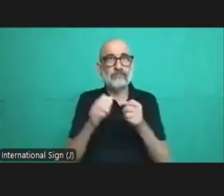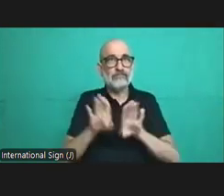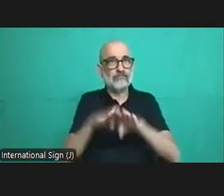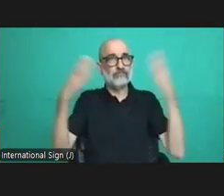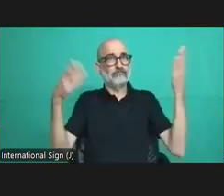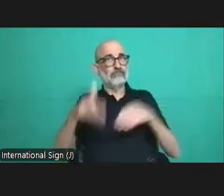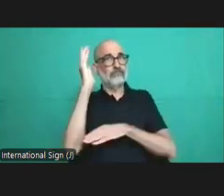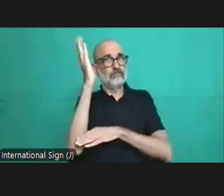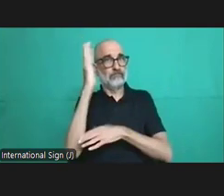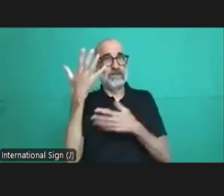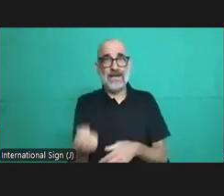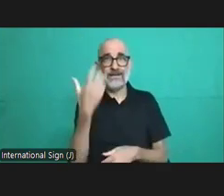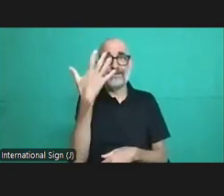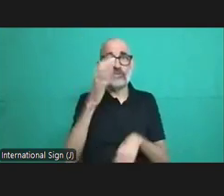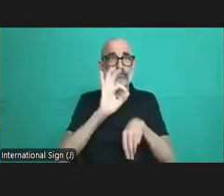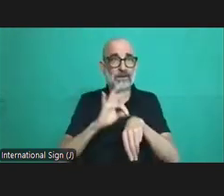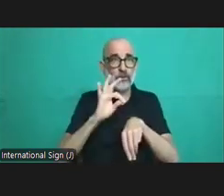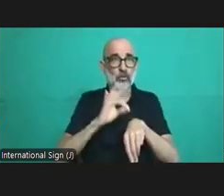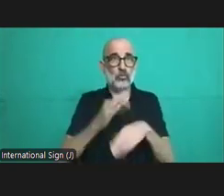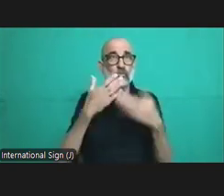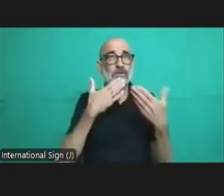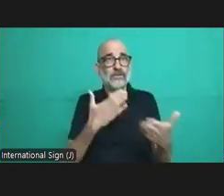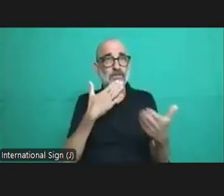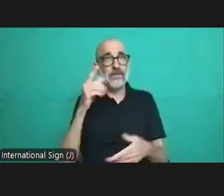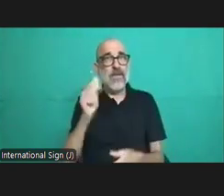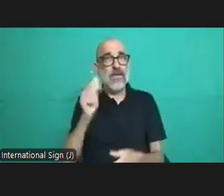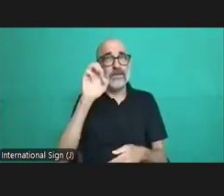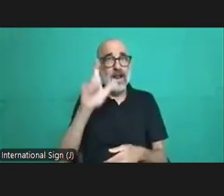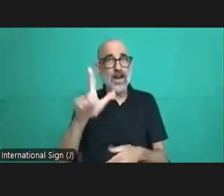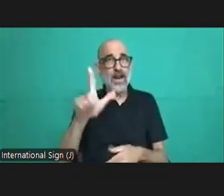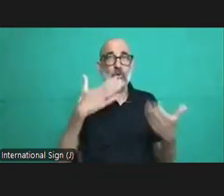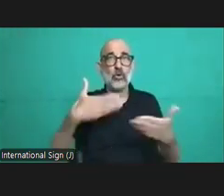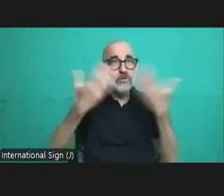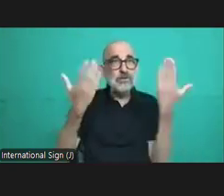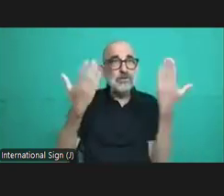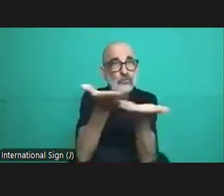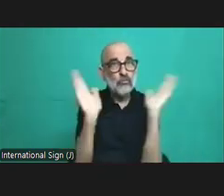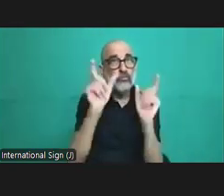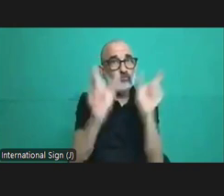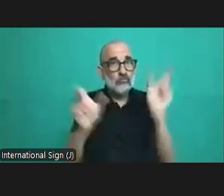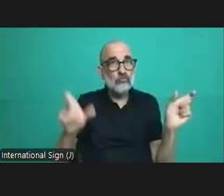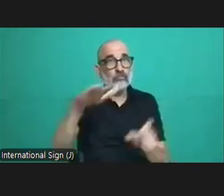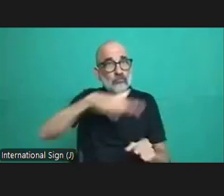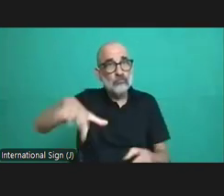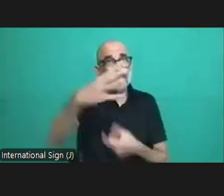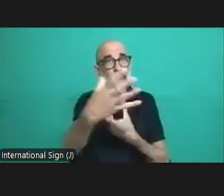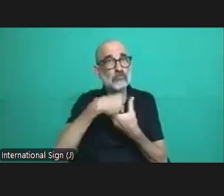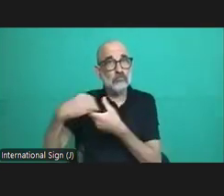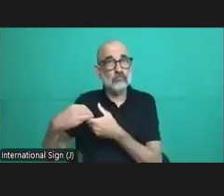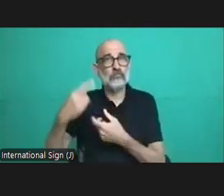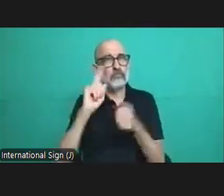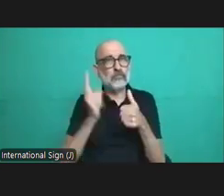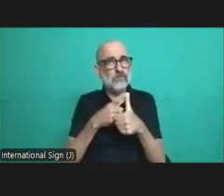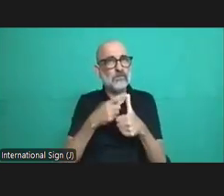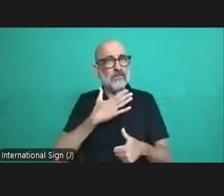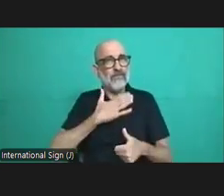really recognize our distinguished guests this morning, our distinguished speakers, Dr. Terry-Ann Joseph, who's the Deputy Chief